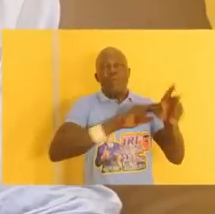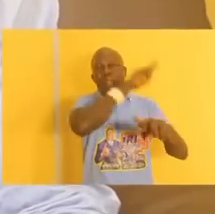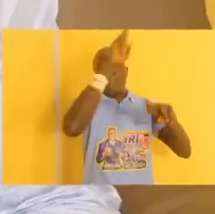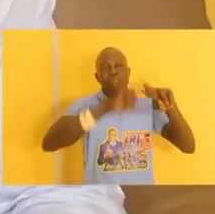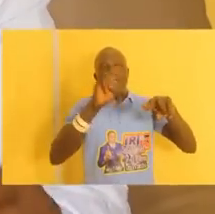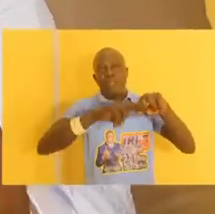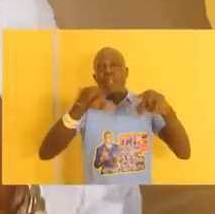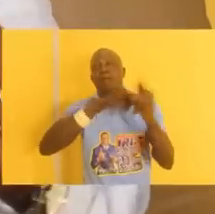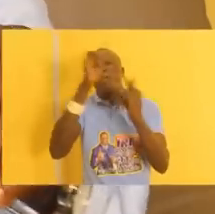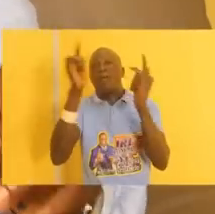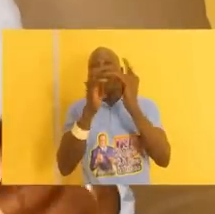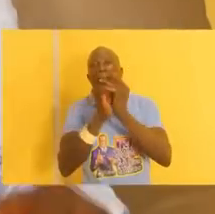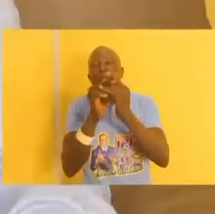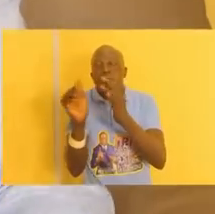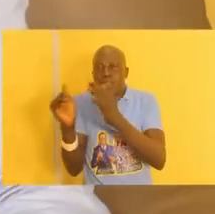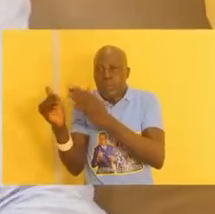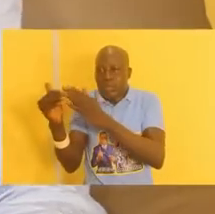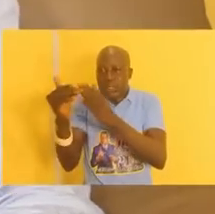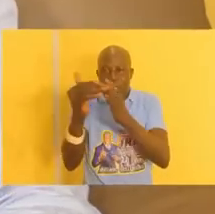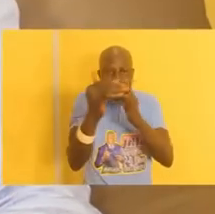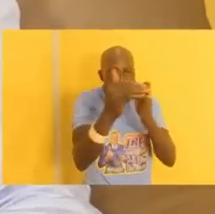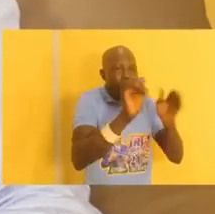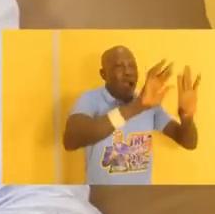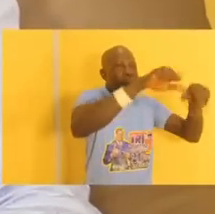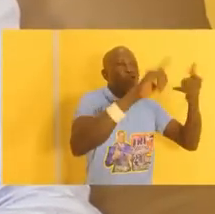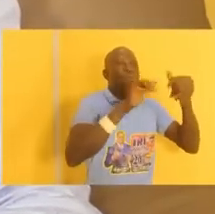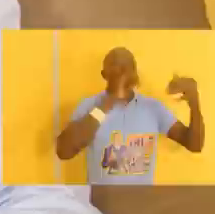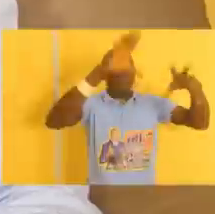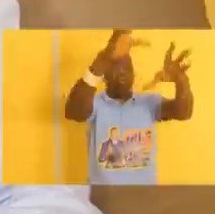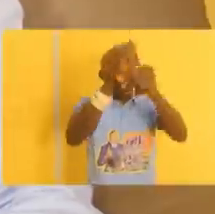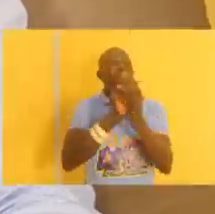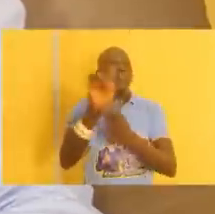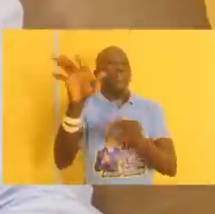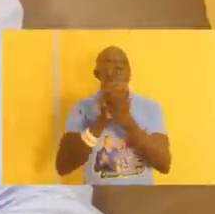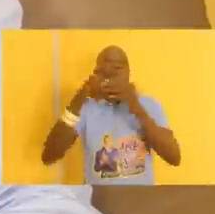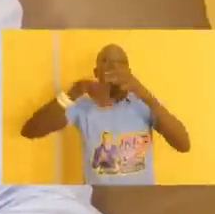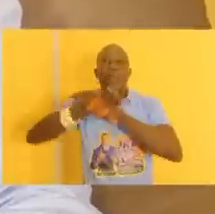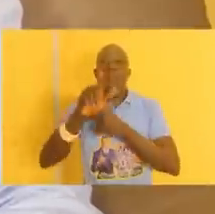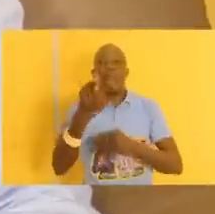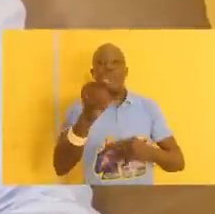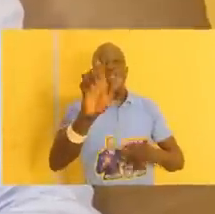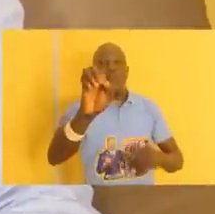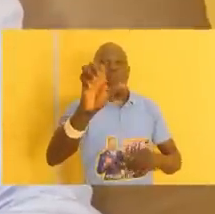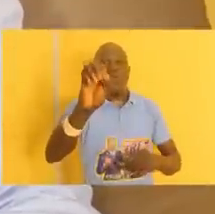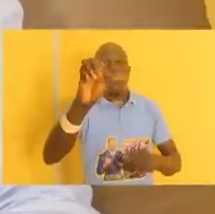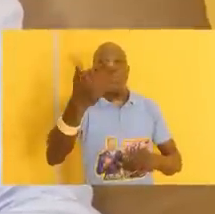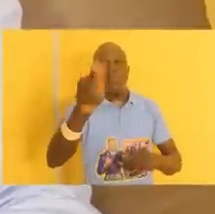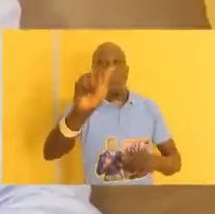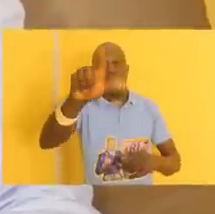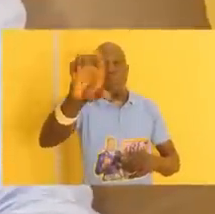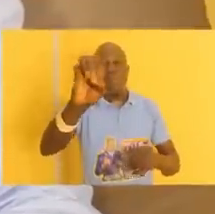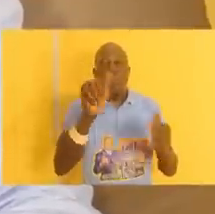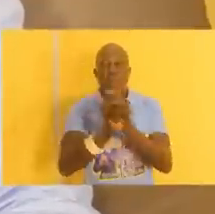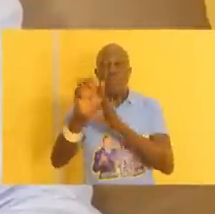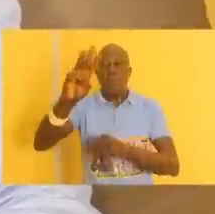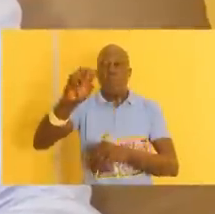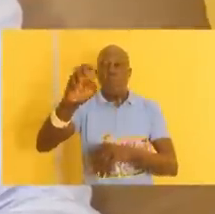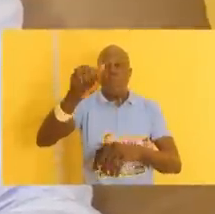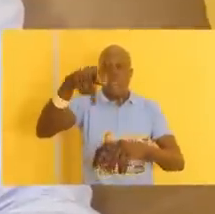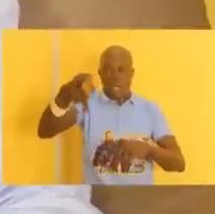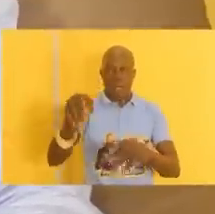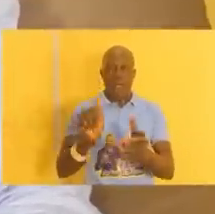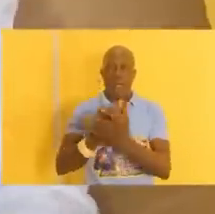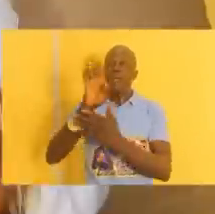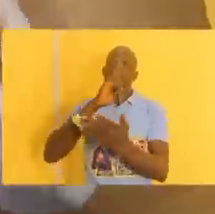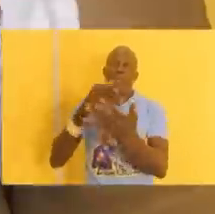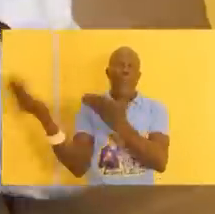Sebioba National Camp. Oh my, director, to have the camp. You should direct it to get to the camp. Oh, I know Google. It's on your Google map. Google map. Losibe. Go there. Pi